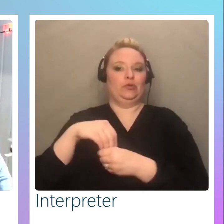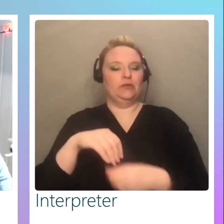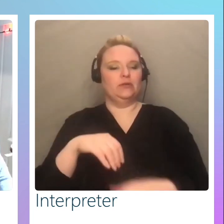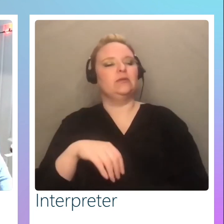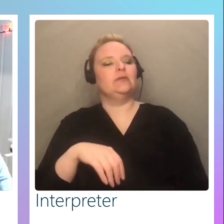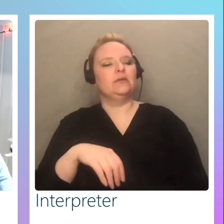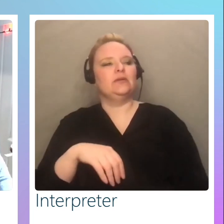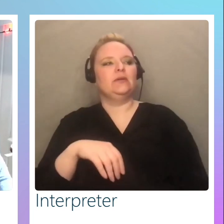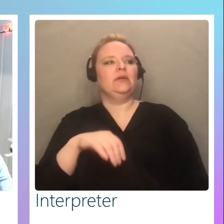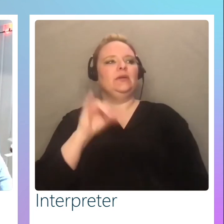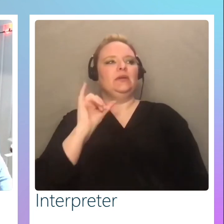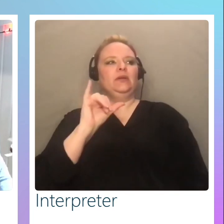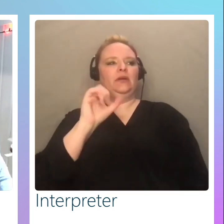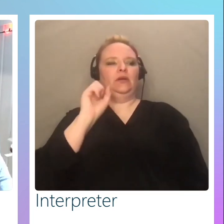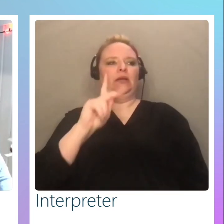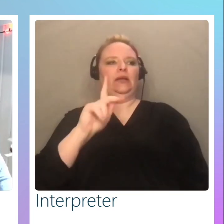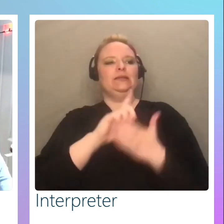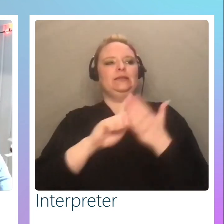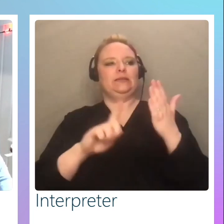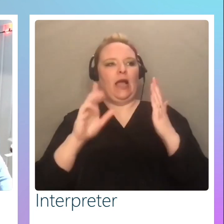Okay. Designers